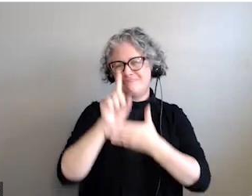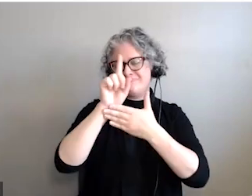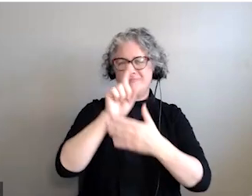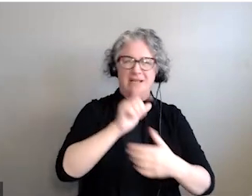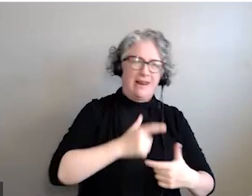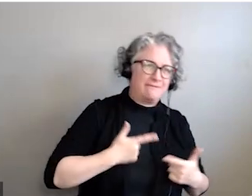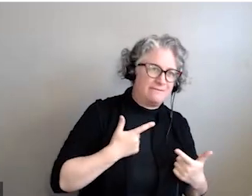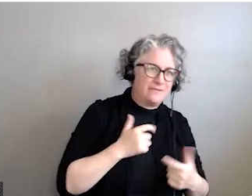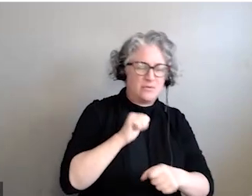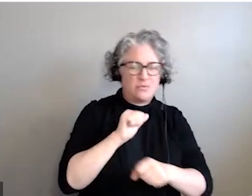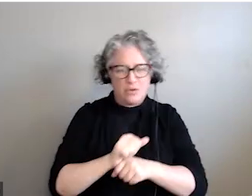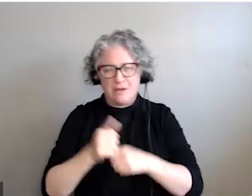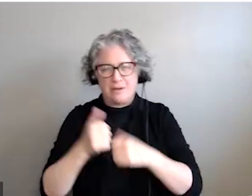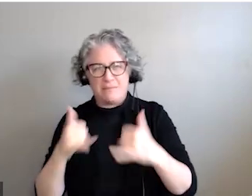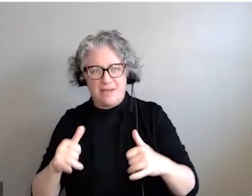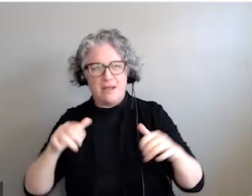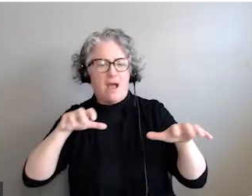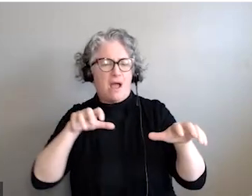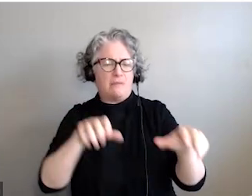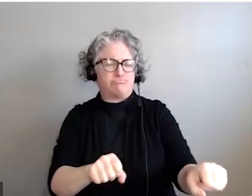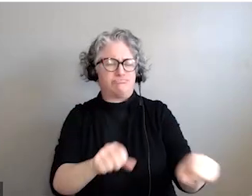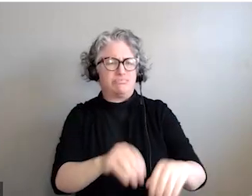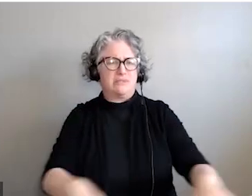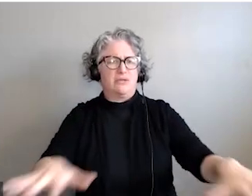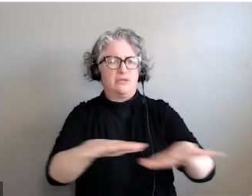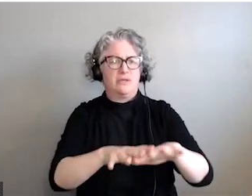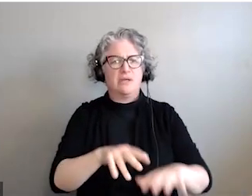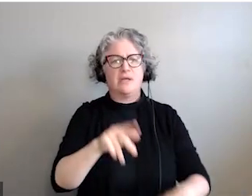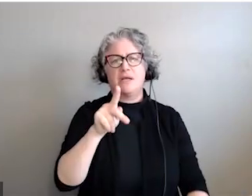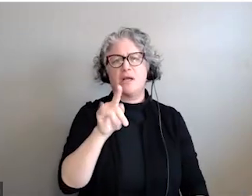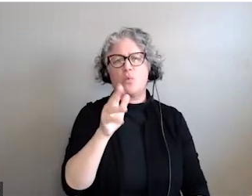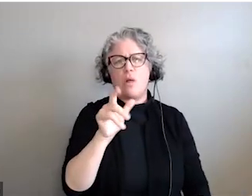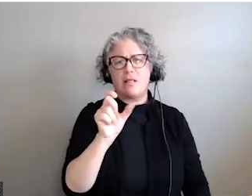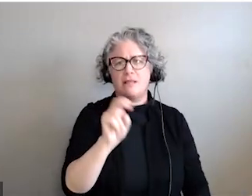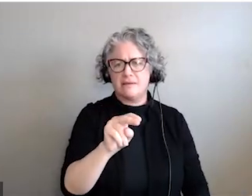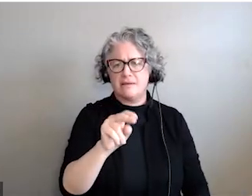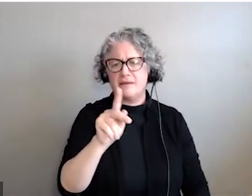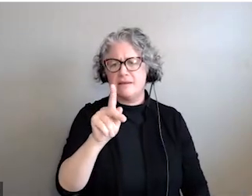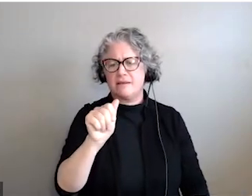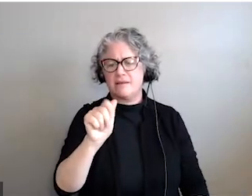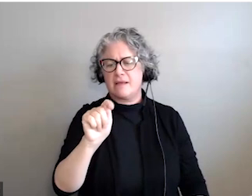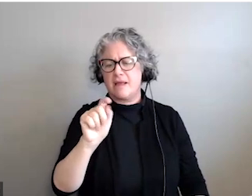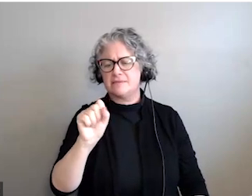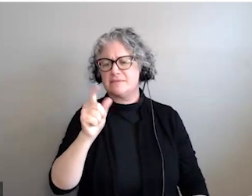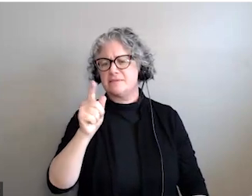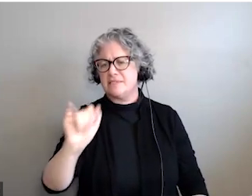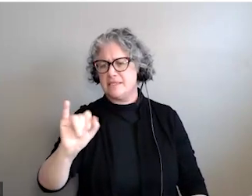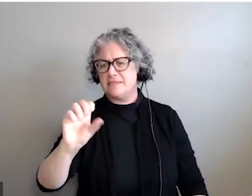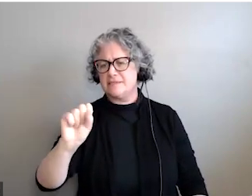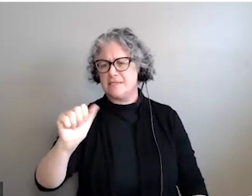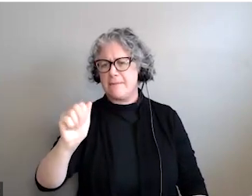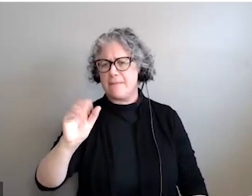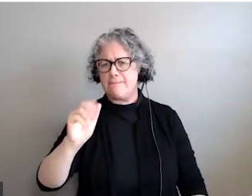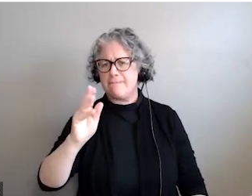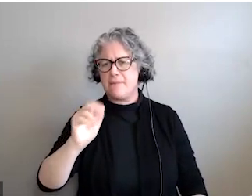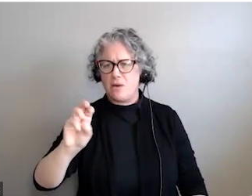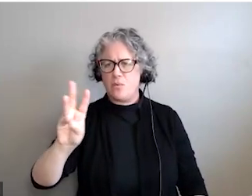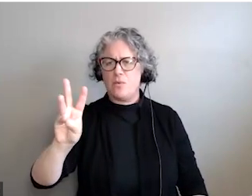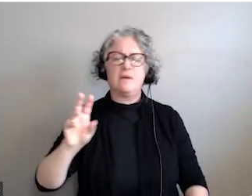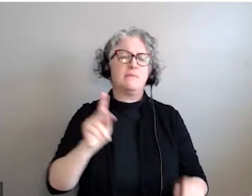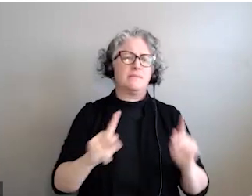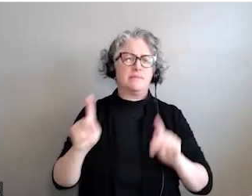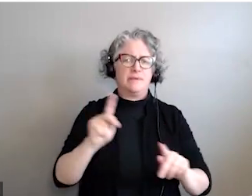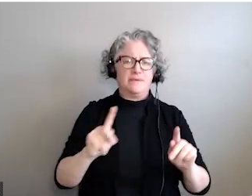the unceded ancestral territory of the Kwantlen, Katzie, and Simamo peoples. I'm also the president-elect